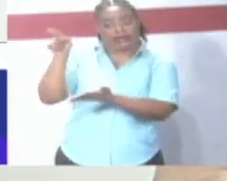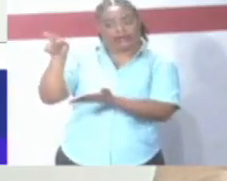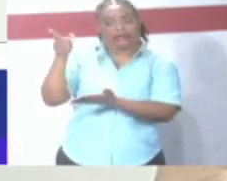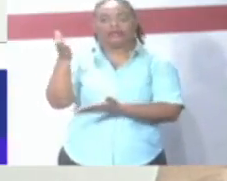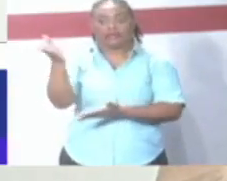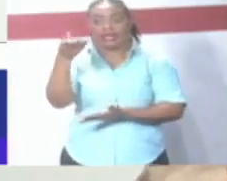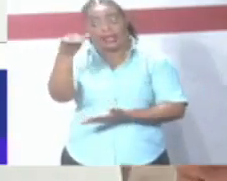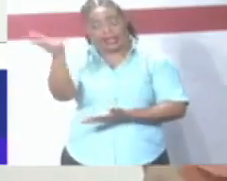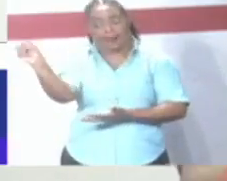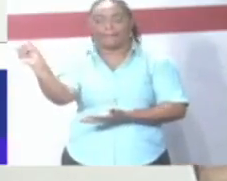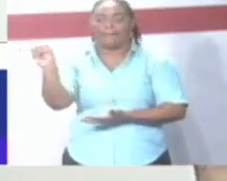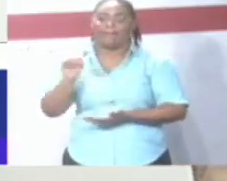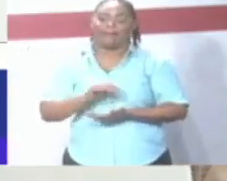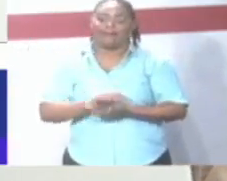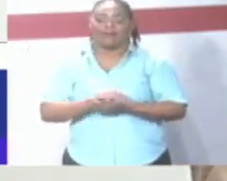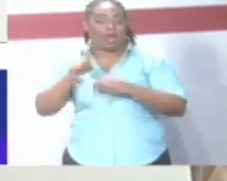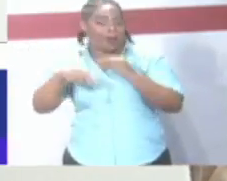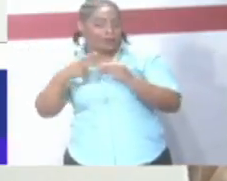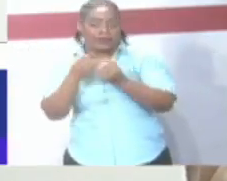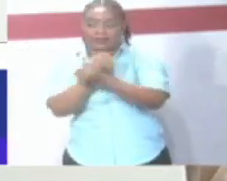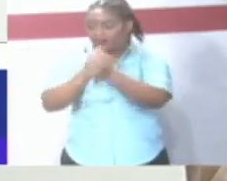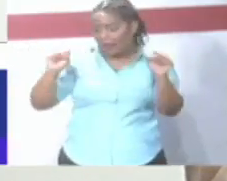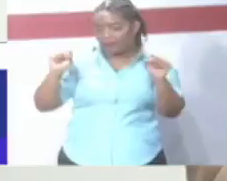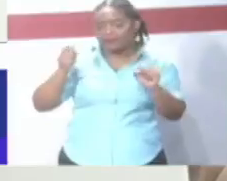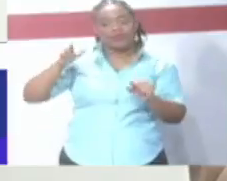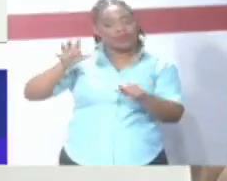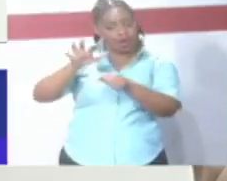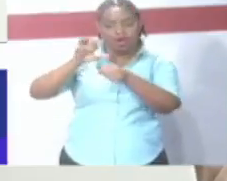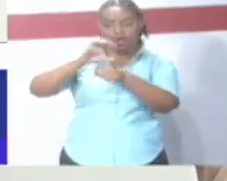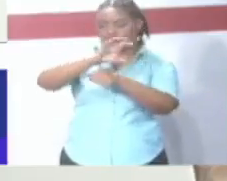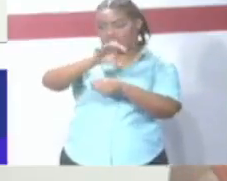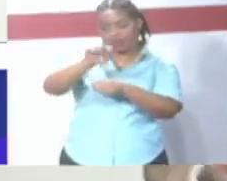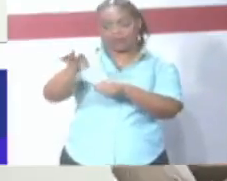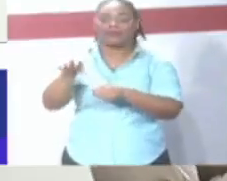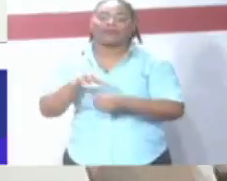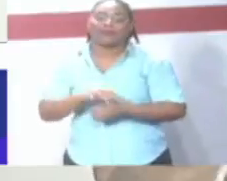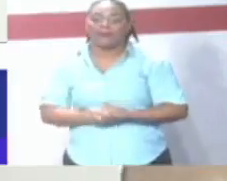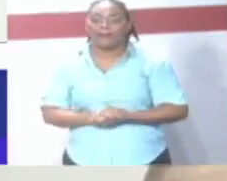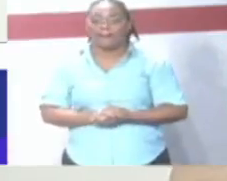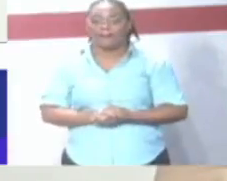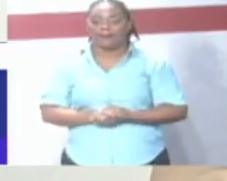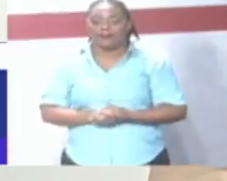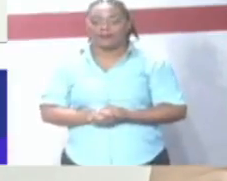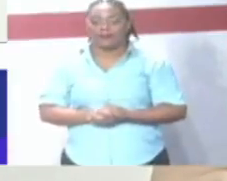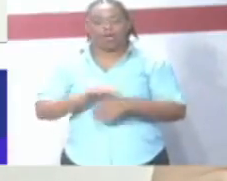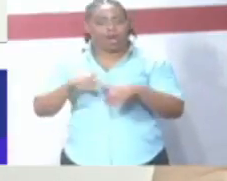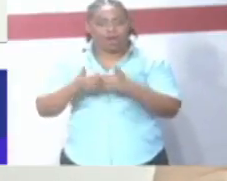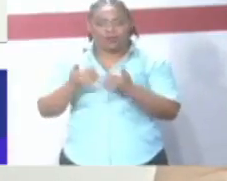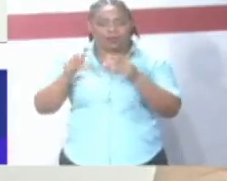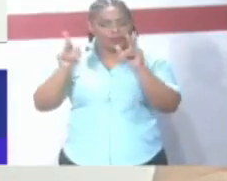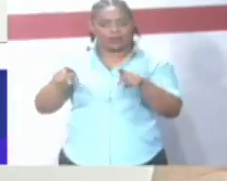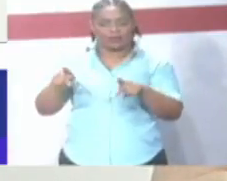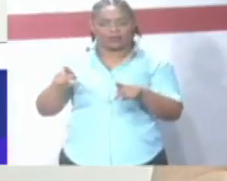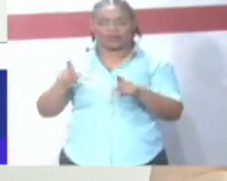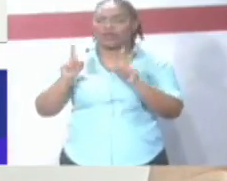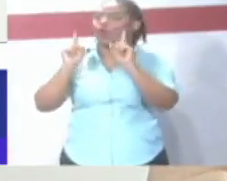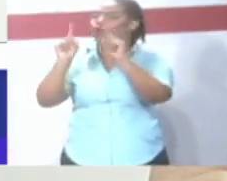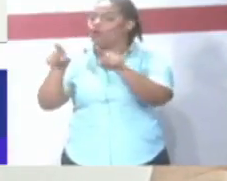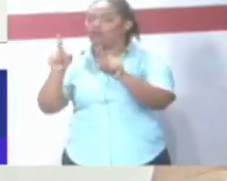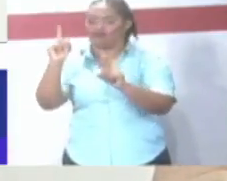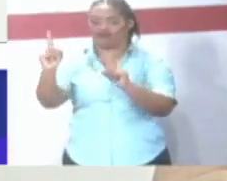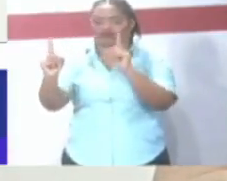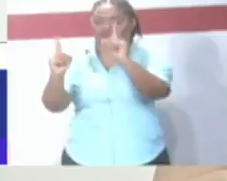the safe zones thing, yes, that is something. How can people possibly opt out?